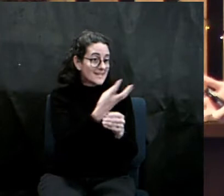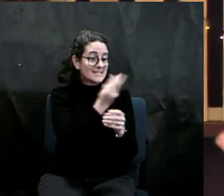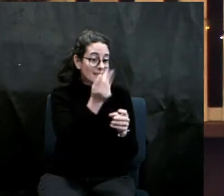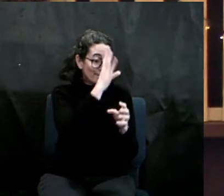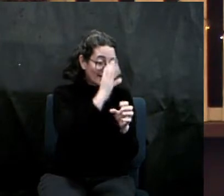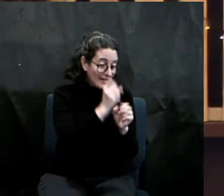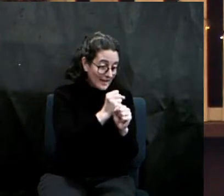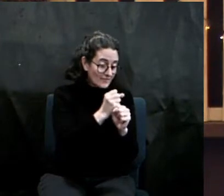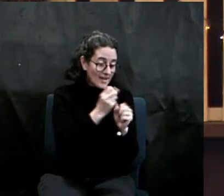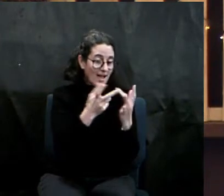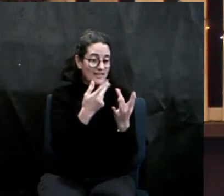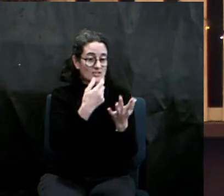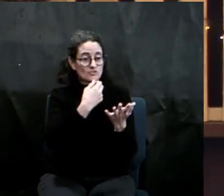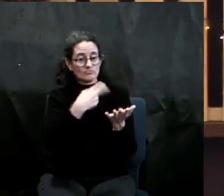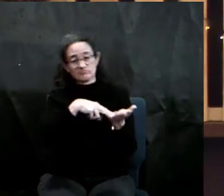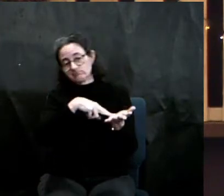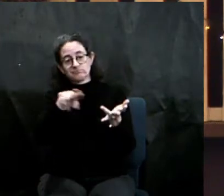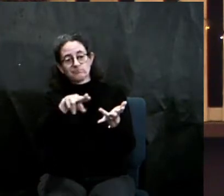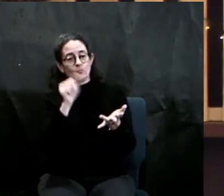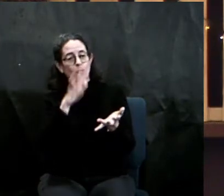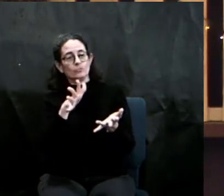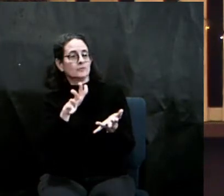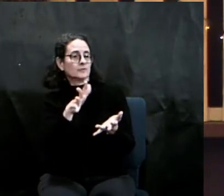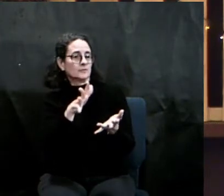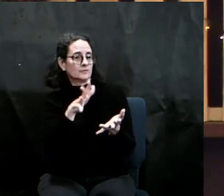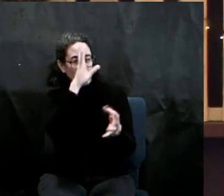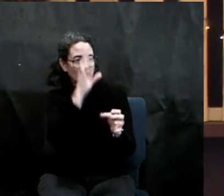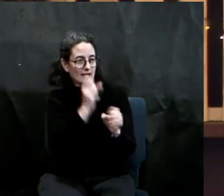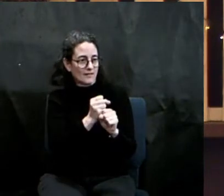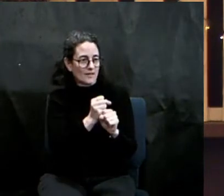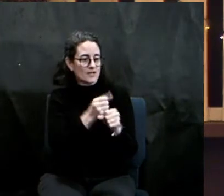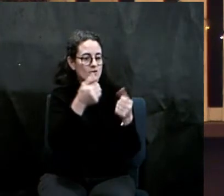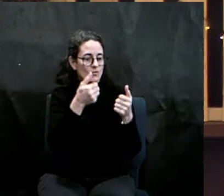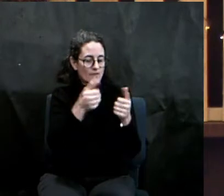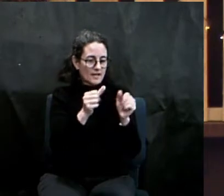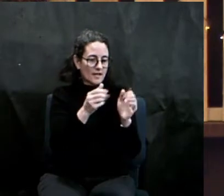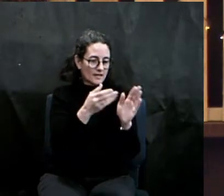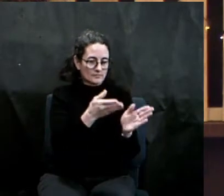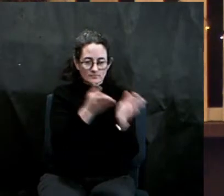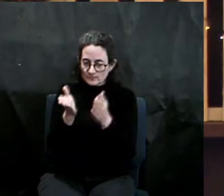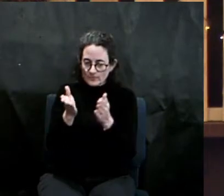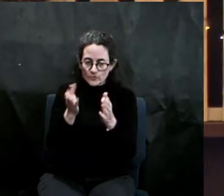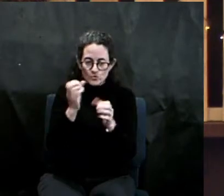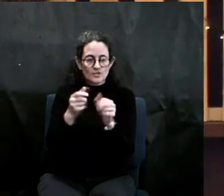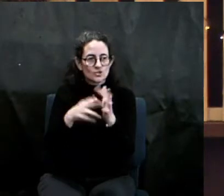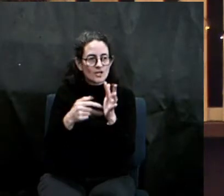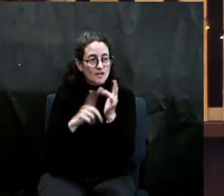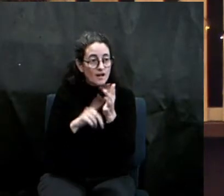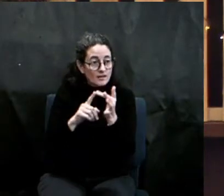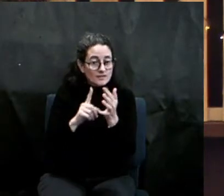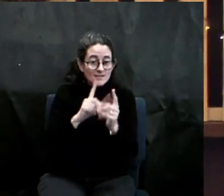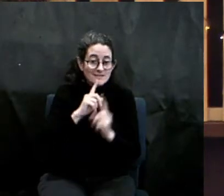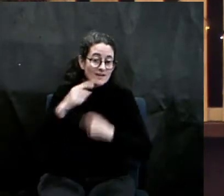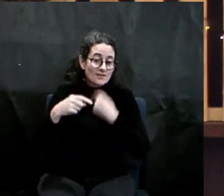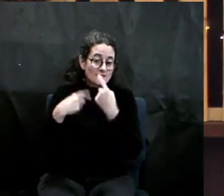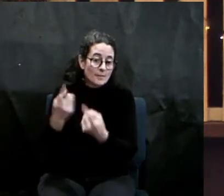gets kicked out of the synagogue and he turns to the Gentiles. Because the message of Jesus as